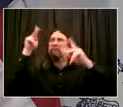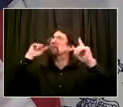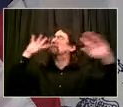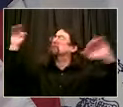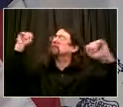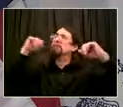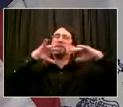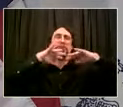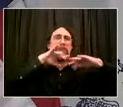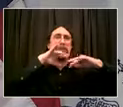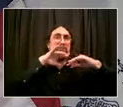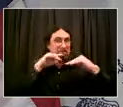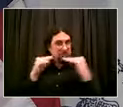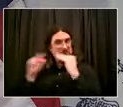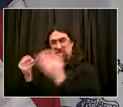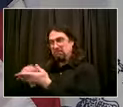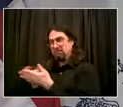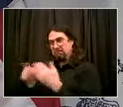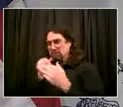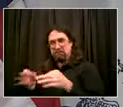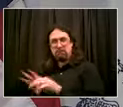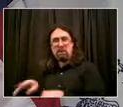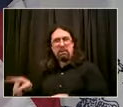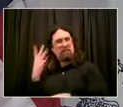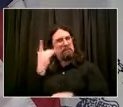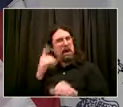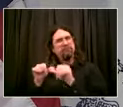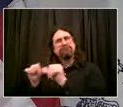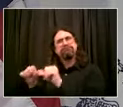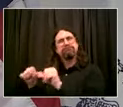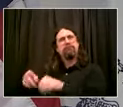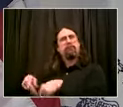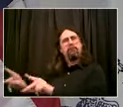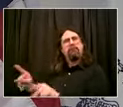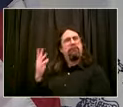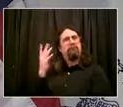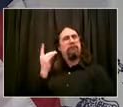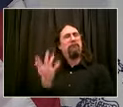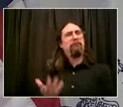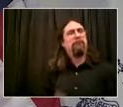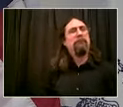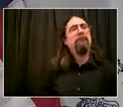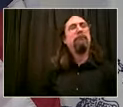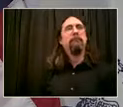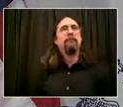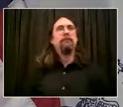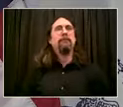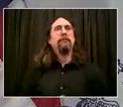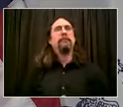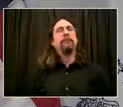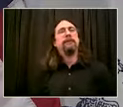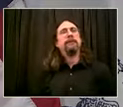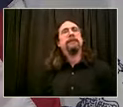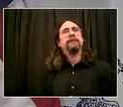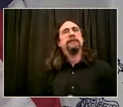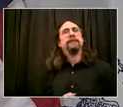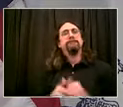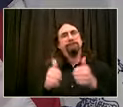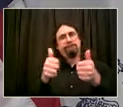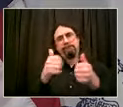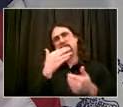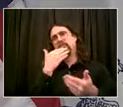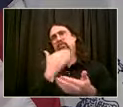reconsider that. Look, we, as you know, Gersh, reduced the use of tourist helicopters. Got to a place where I